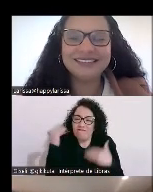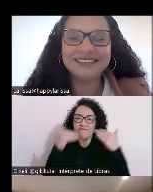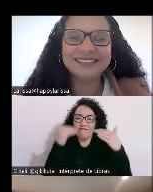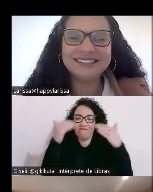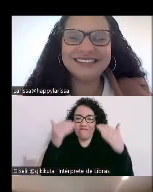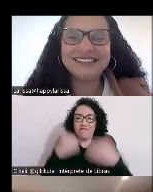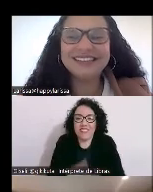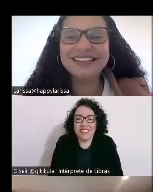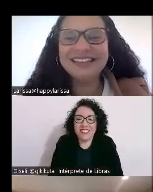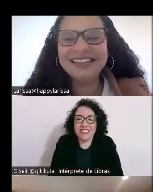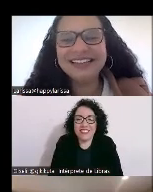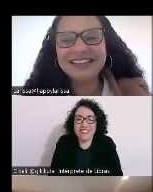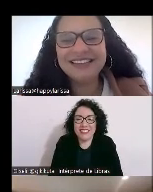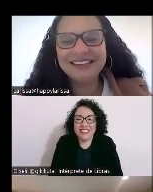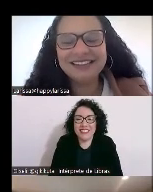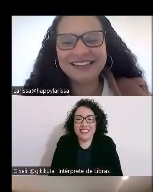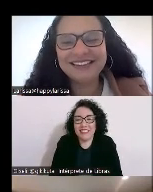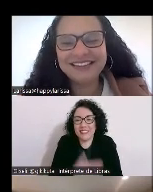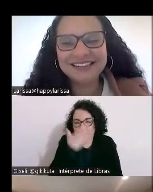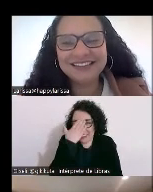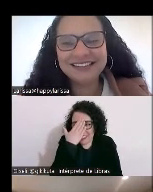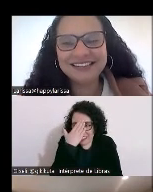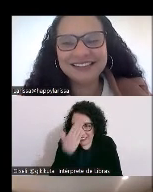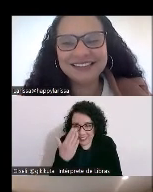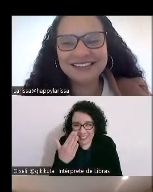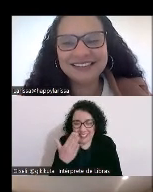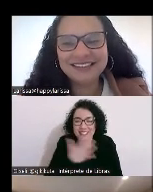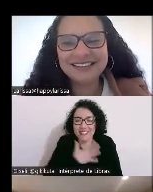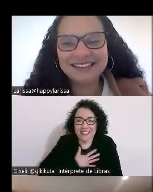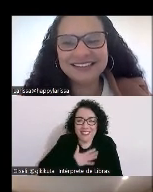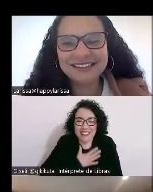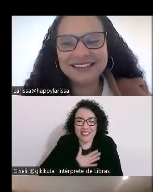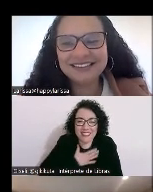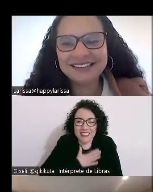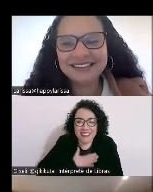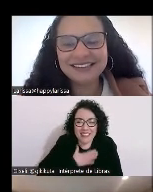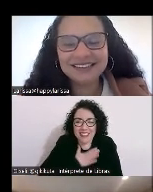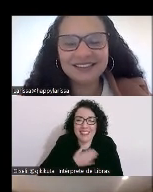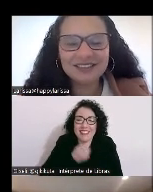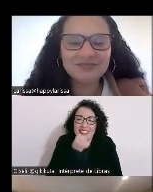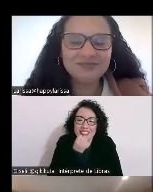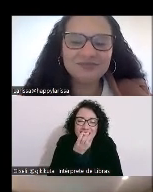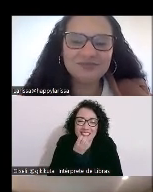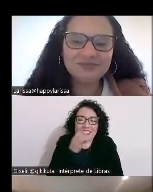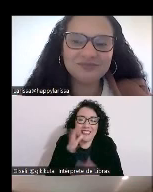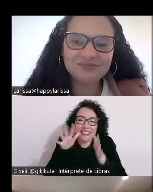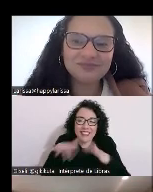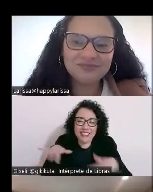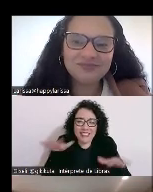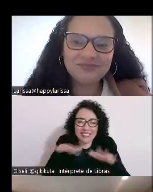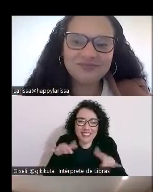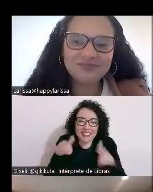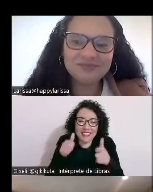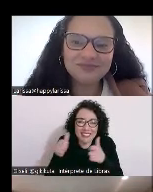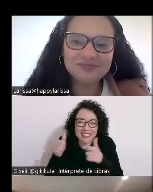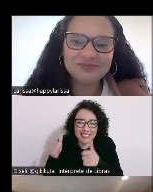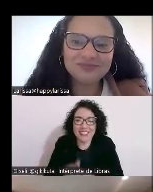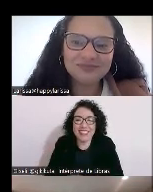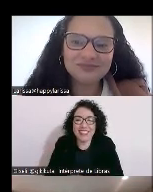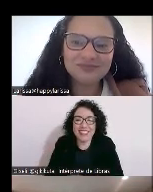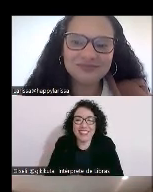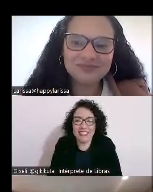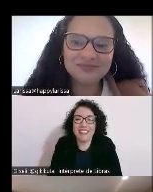Merci, thank you. And I appreciate your kind Muito attention. obrigada. Thank you. And Thank